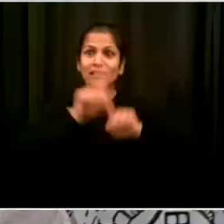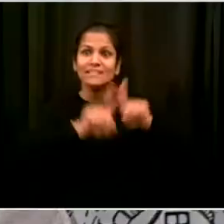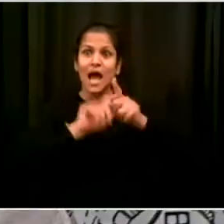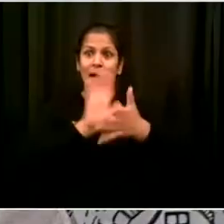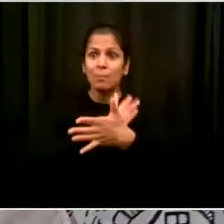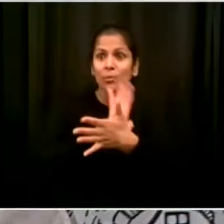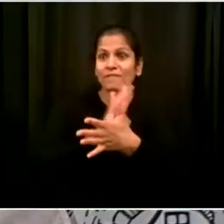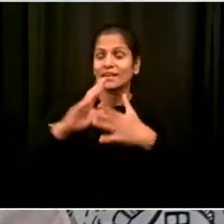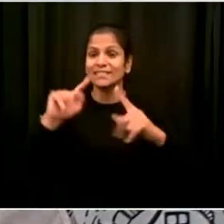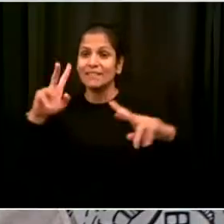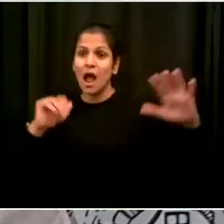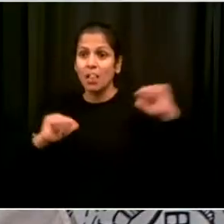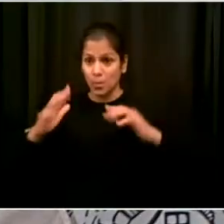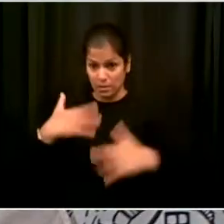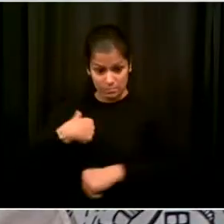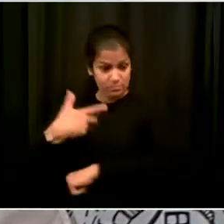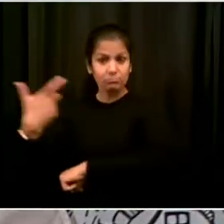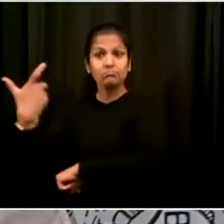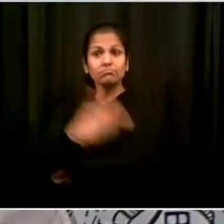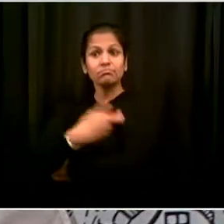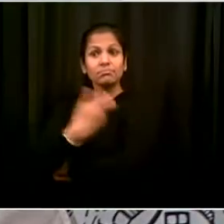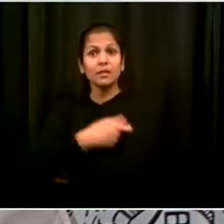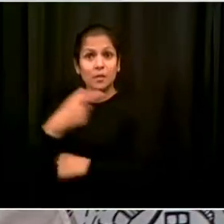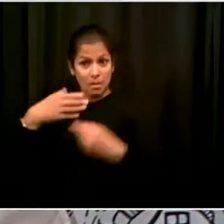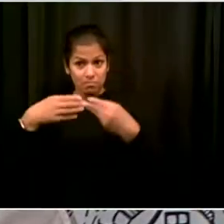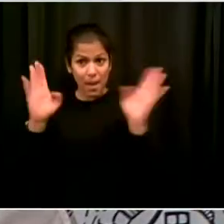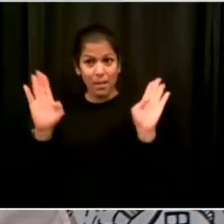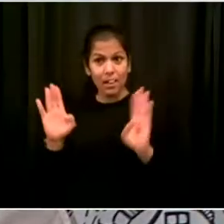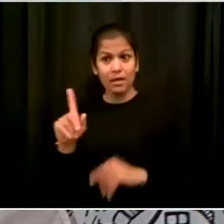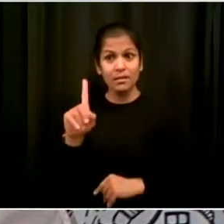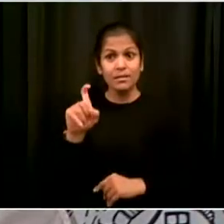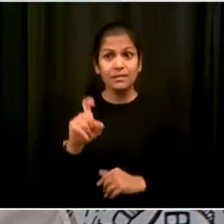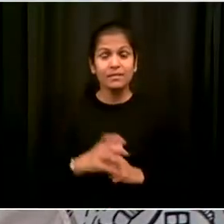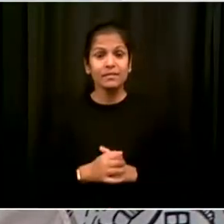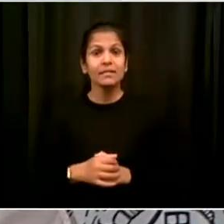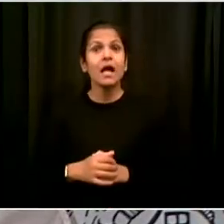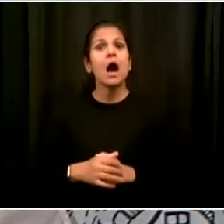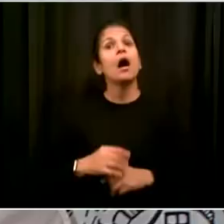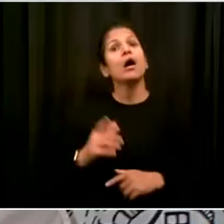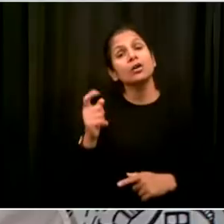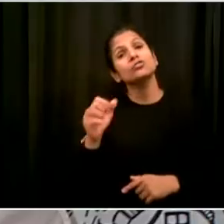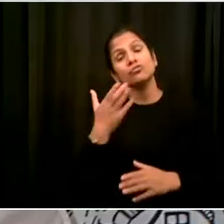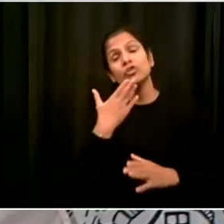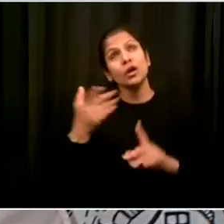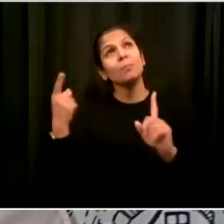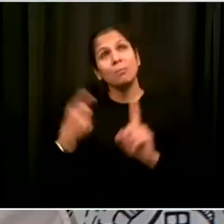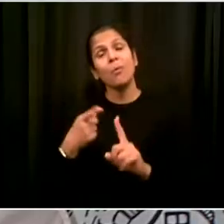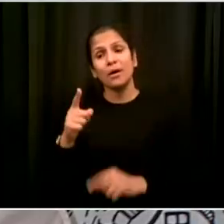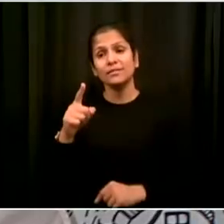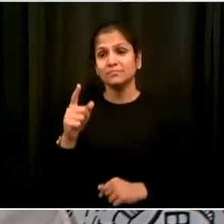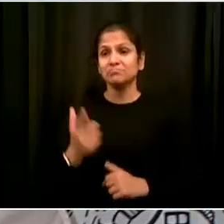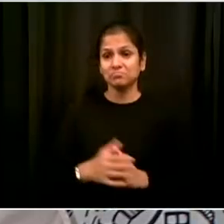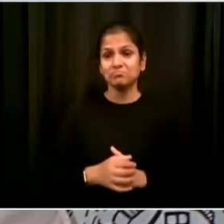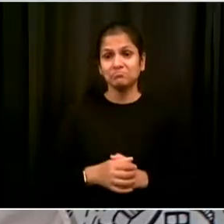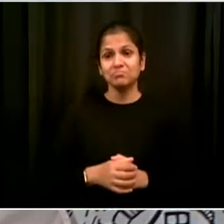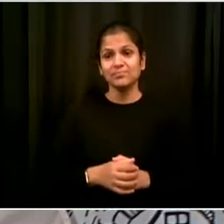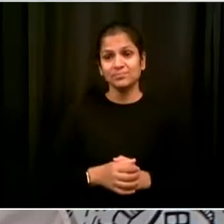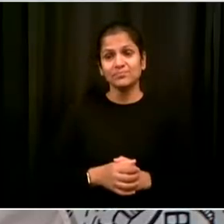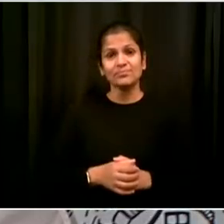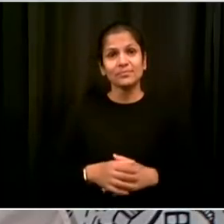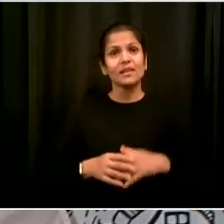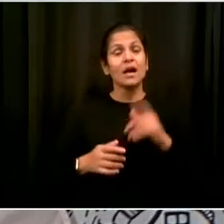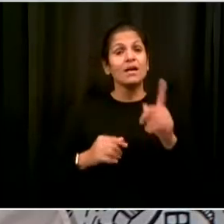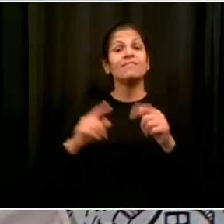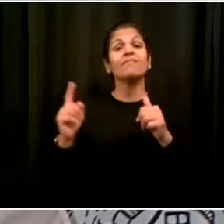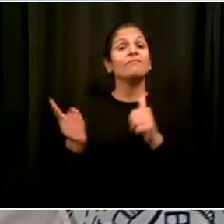point, Juliet. Look, the first thing to say is this vaccine will be